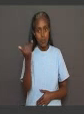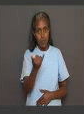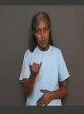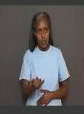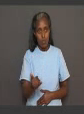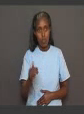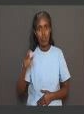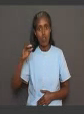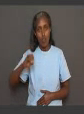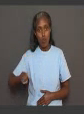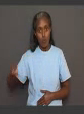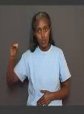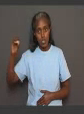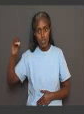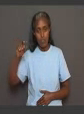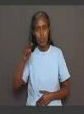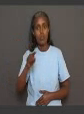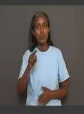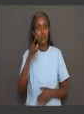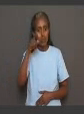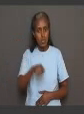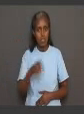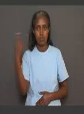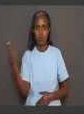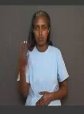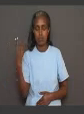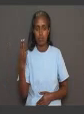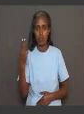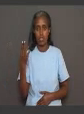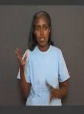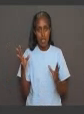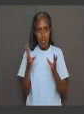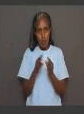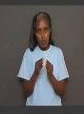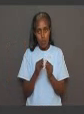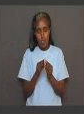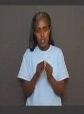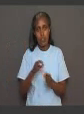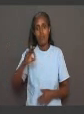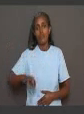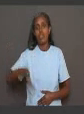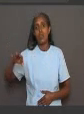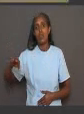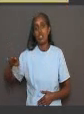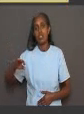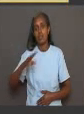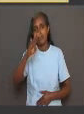an ogive, you need to use a cumulative frequency table.